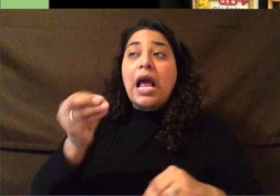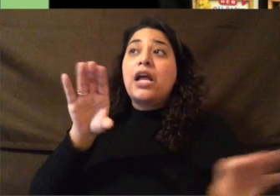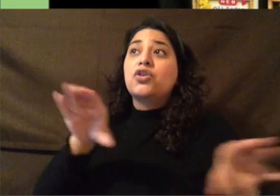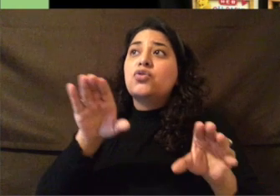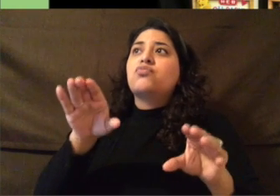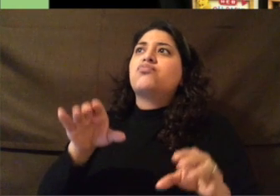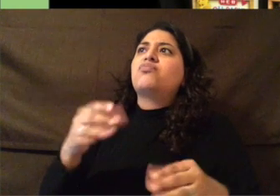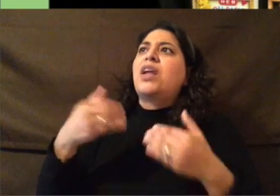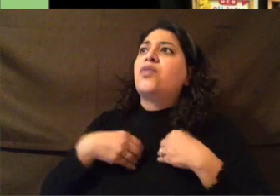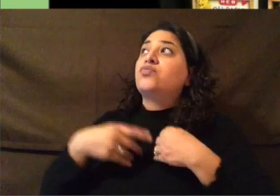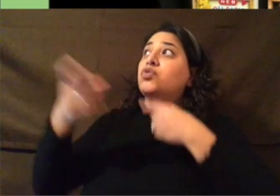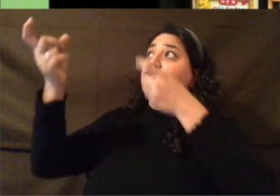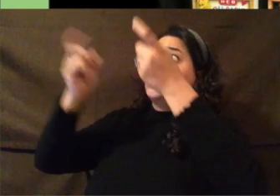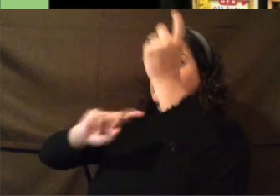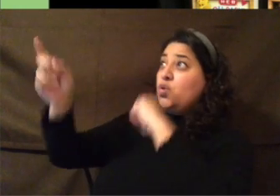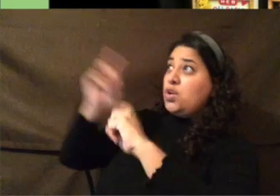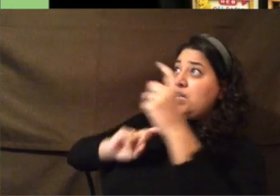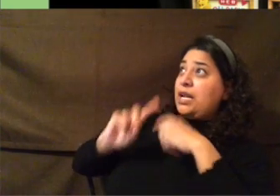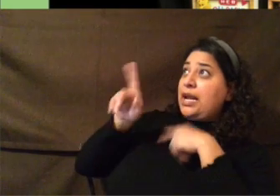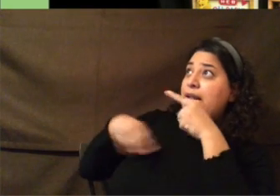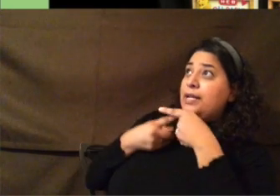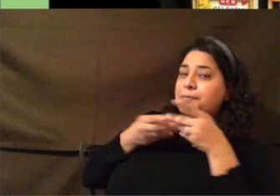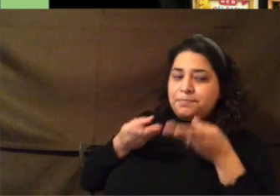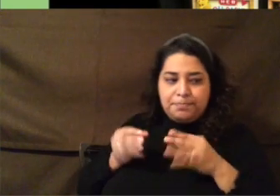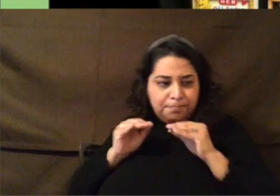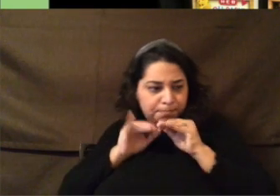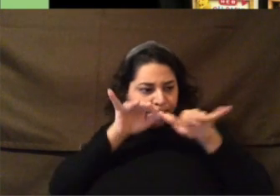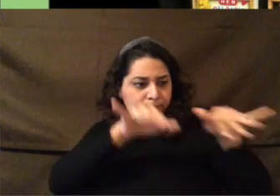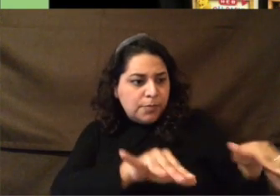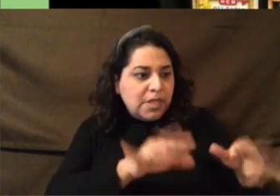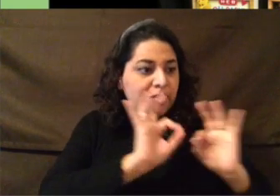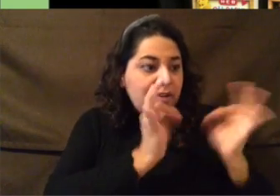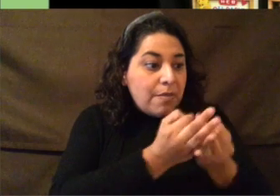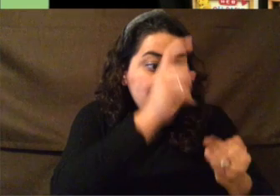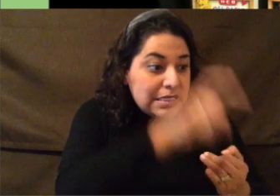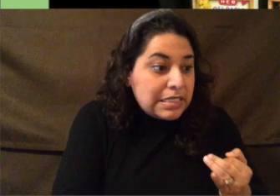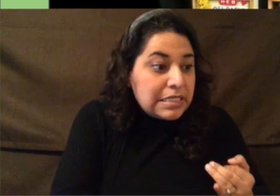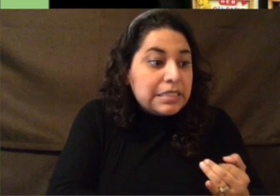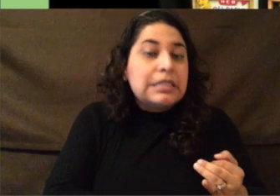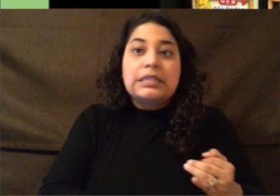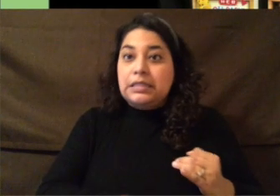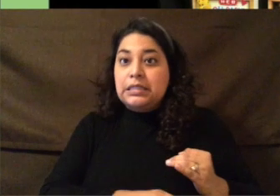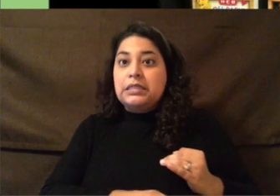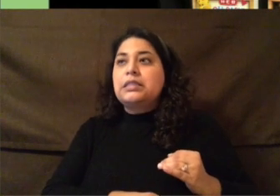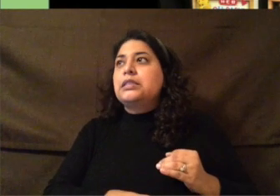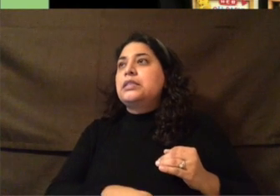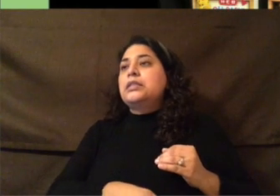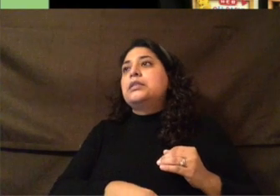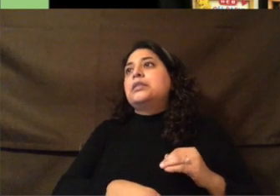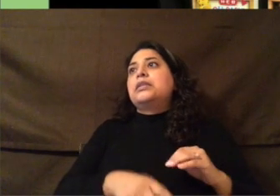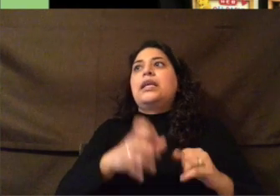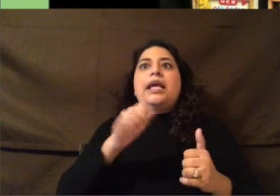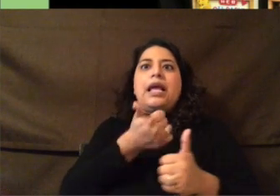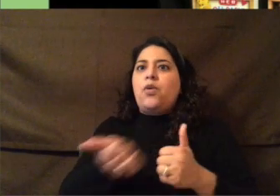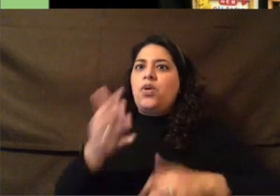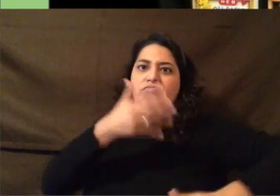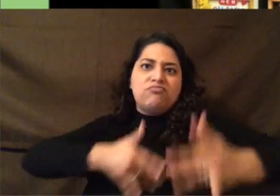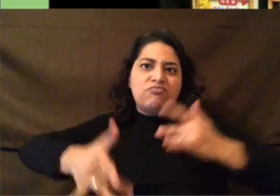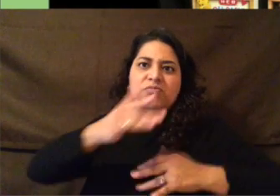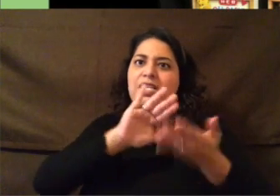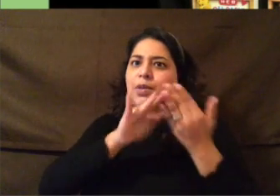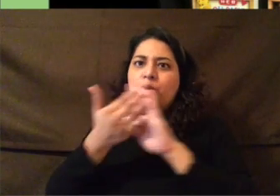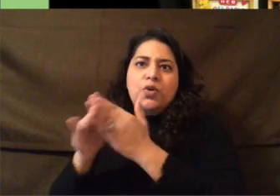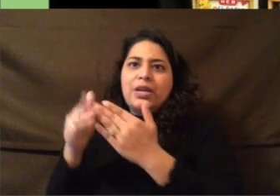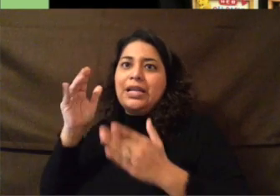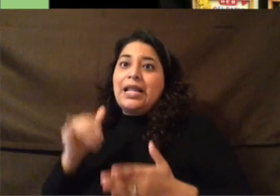food. And they do that by getting donations from everybody in their neighborhood, in their environment.